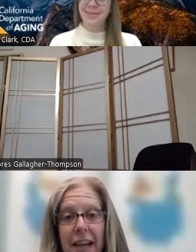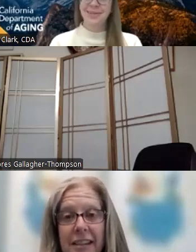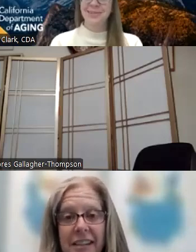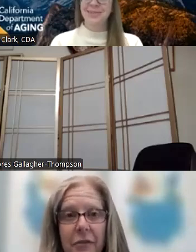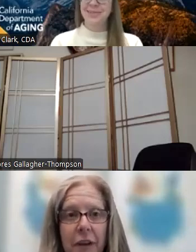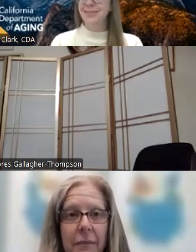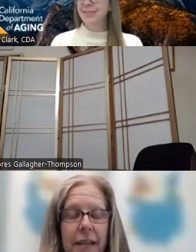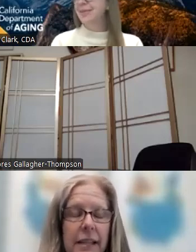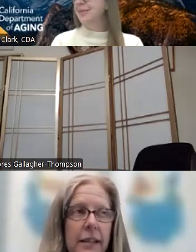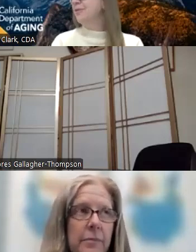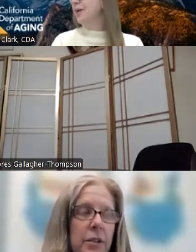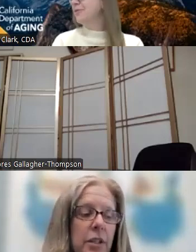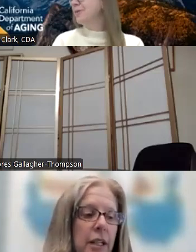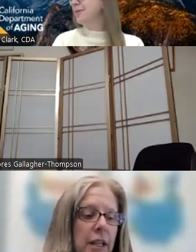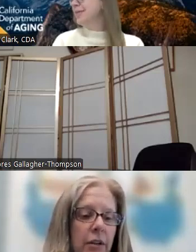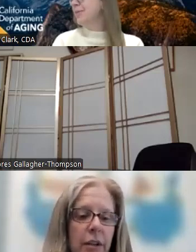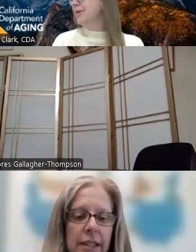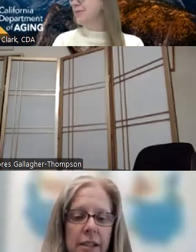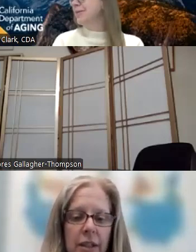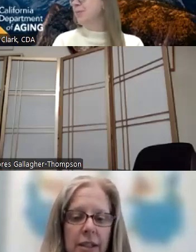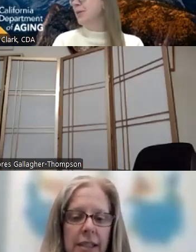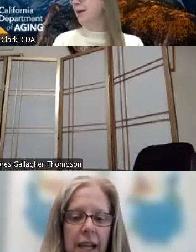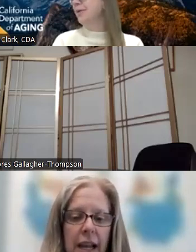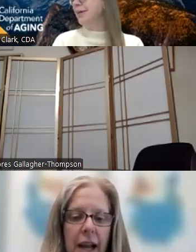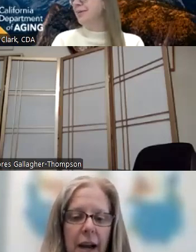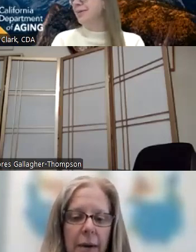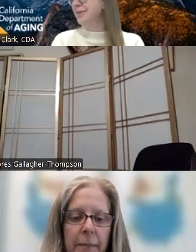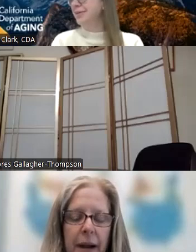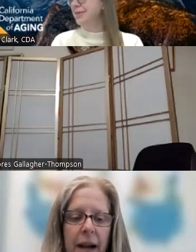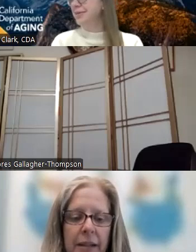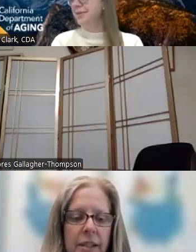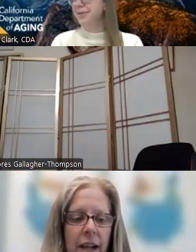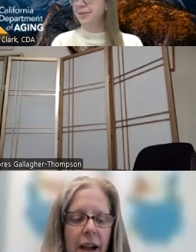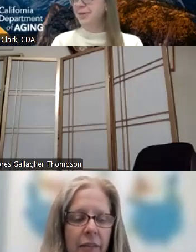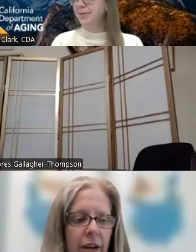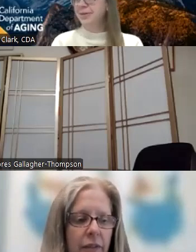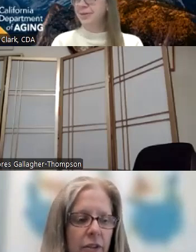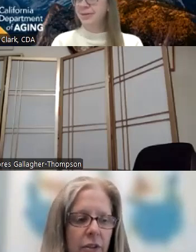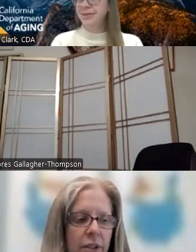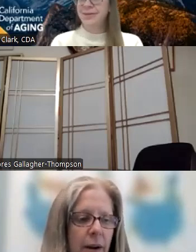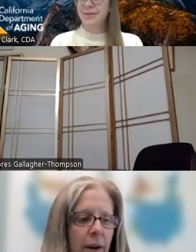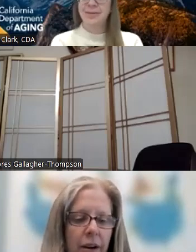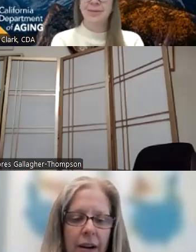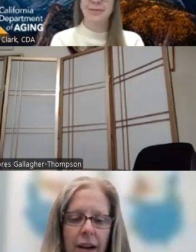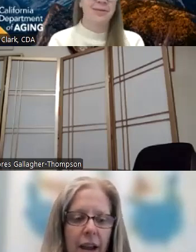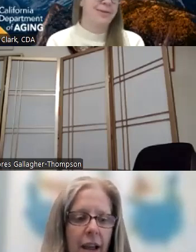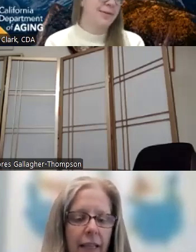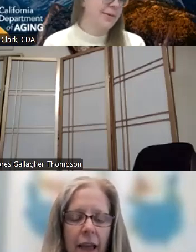the case for families, Yeah. and especially here in Los Angeles. I have a lot of concerns